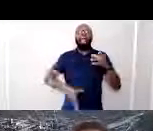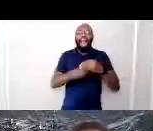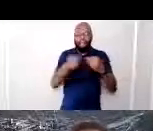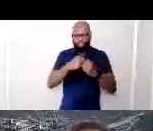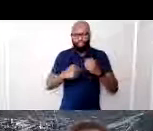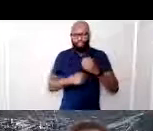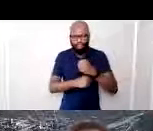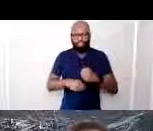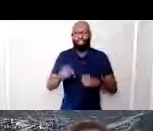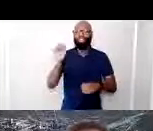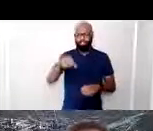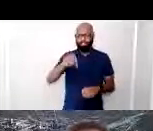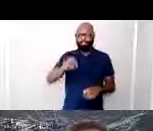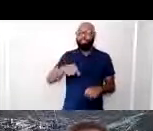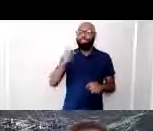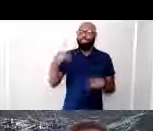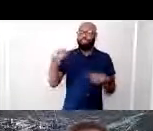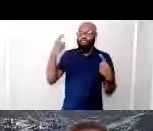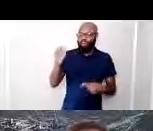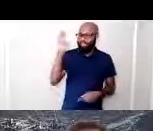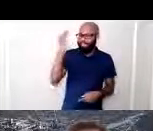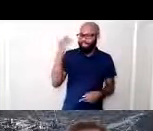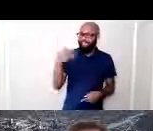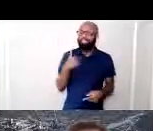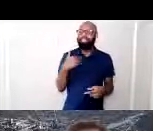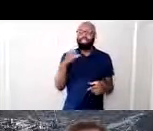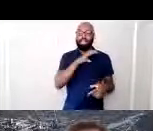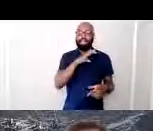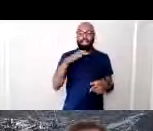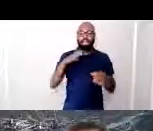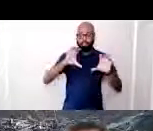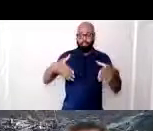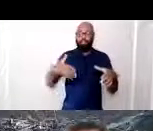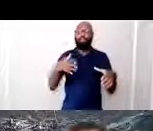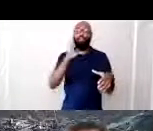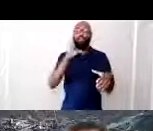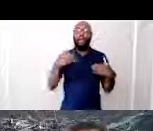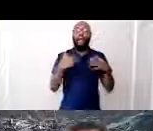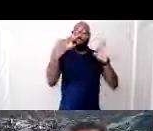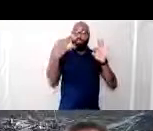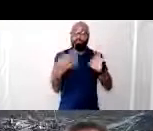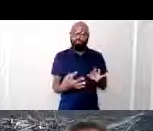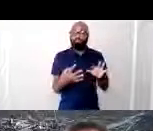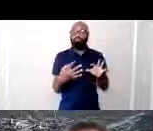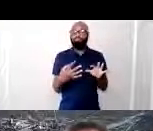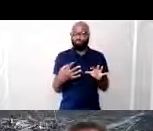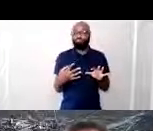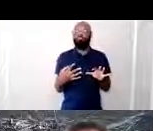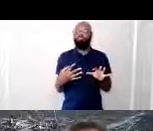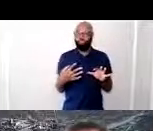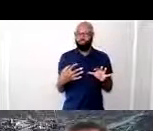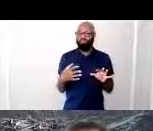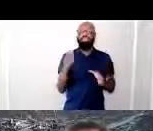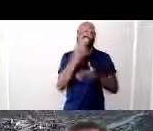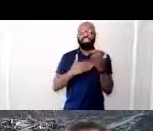I've heard that the committee will have input and some form of the committee will have oversight over